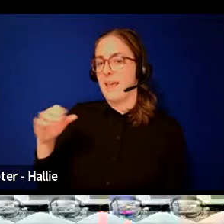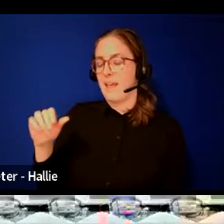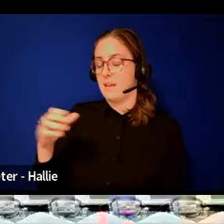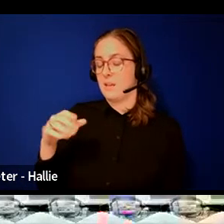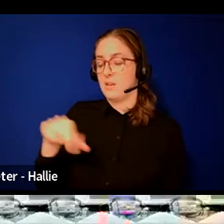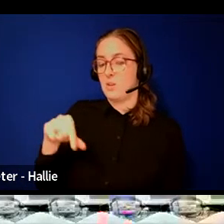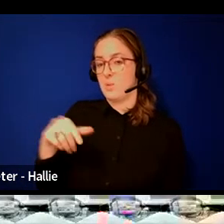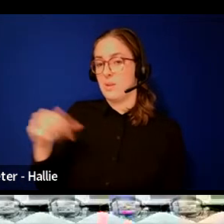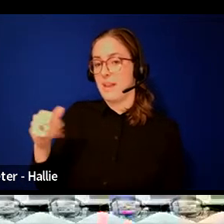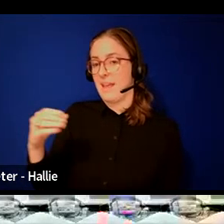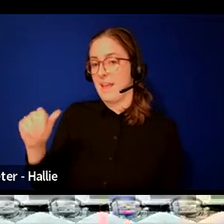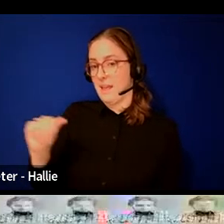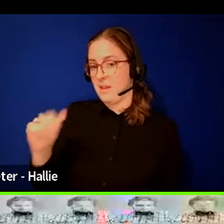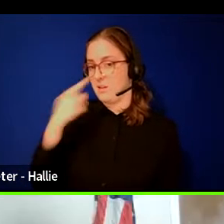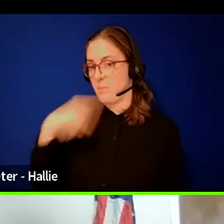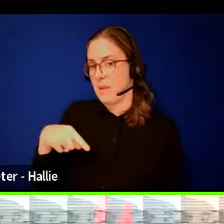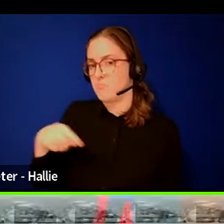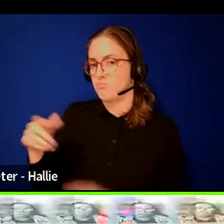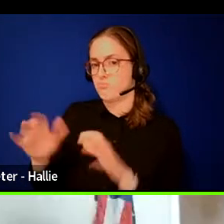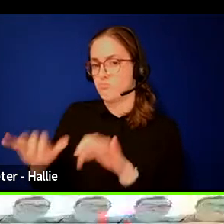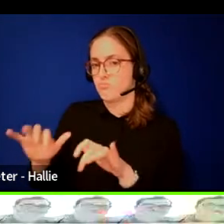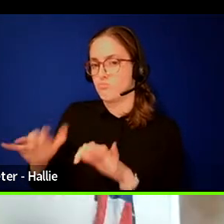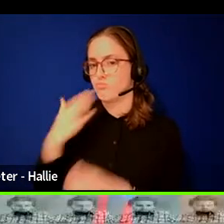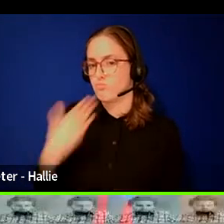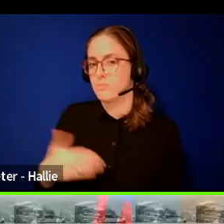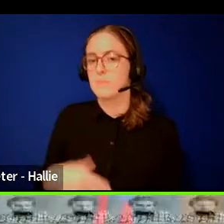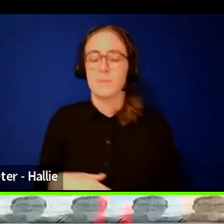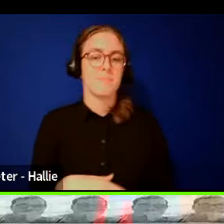welcome. Thank you.